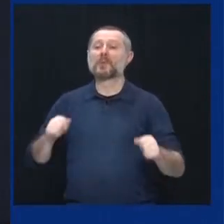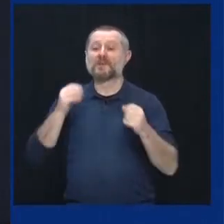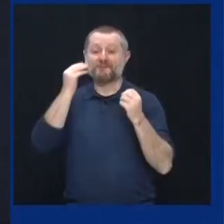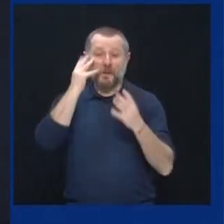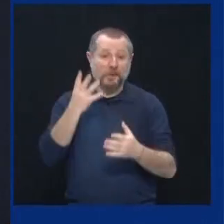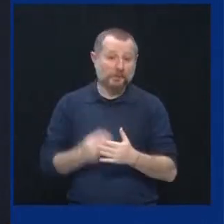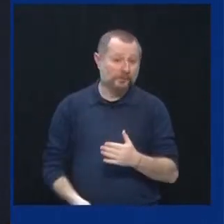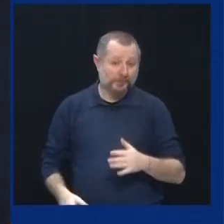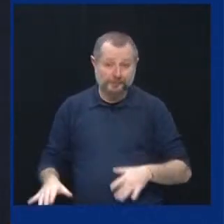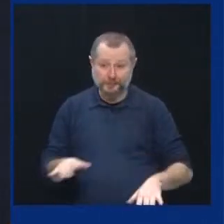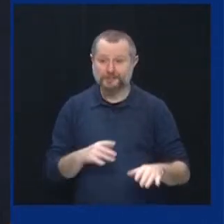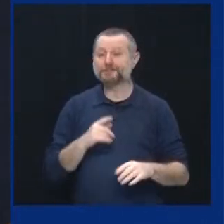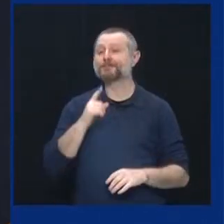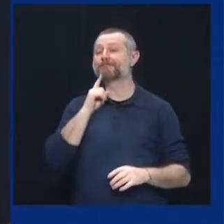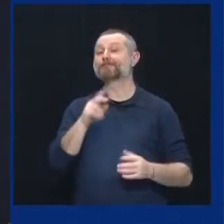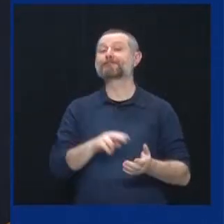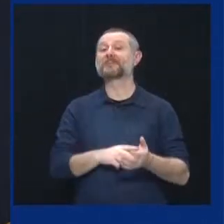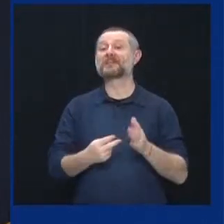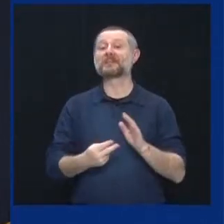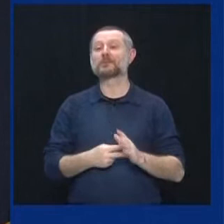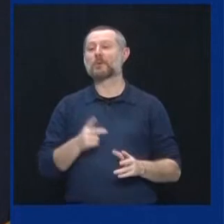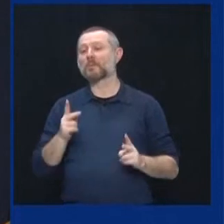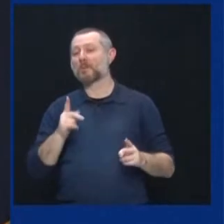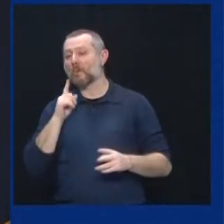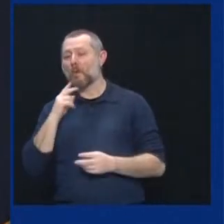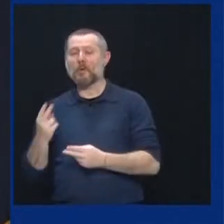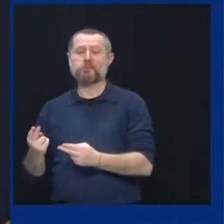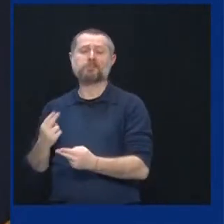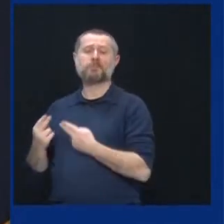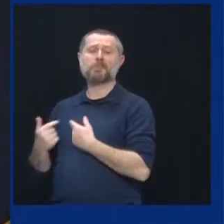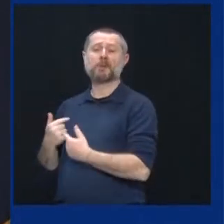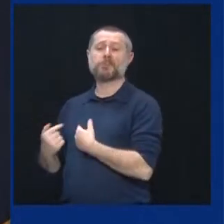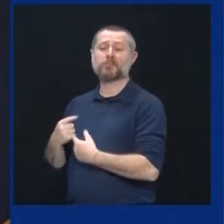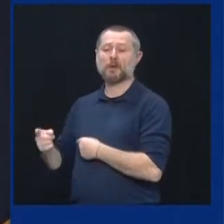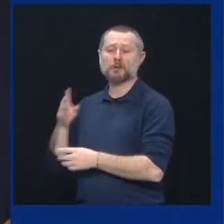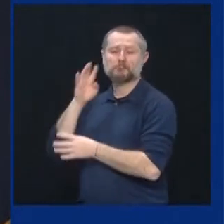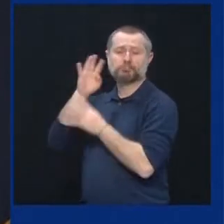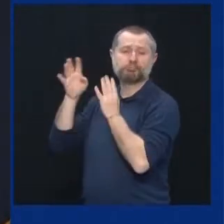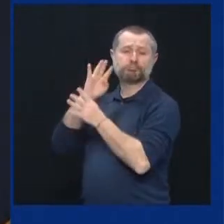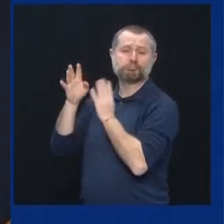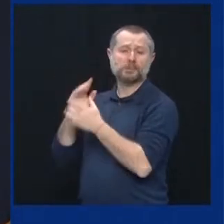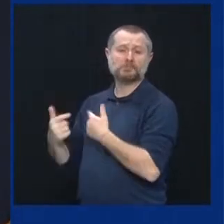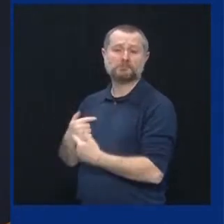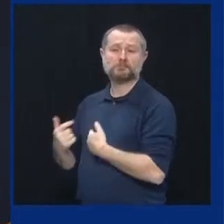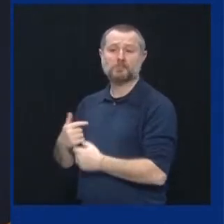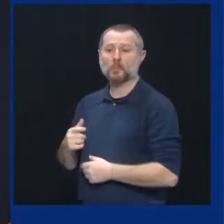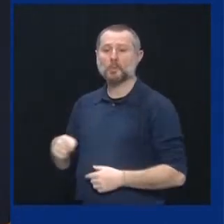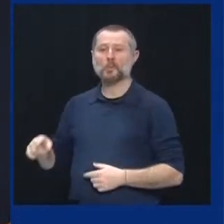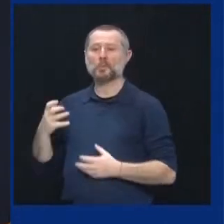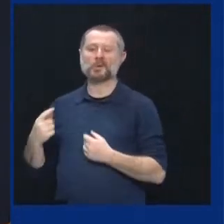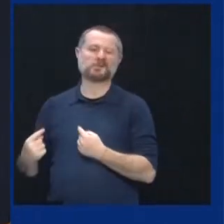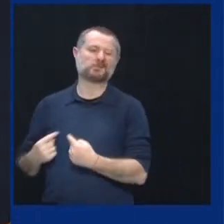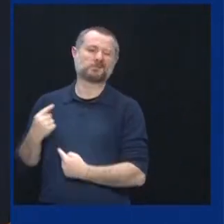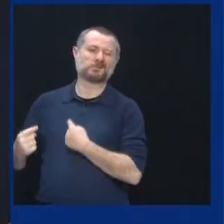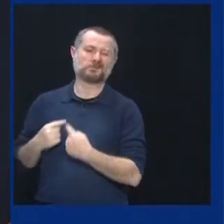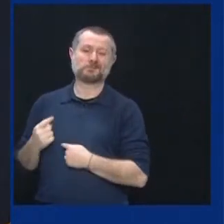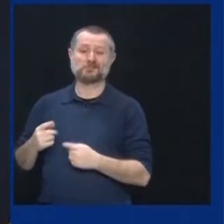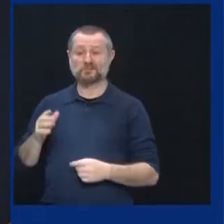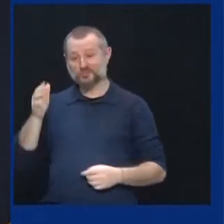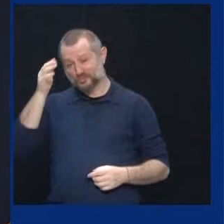The politics is intense and miserable and personal. Donald Trump